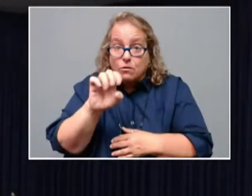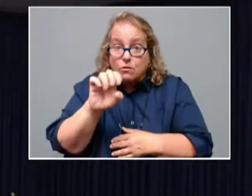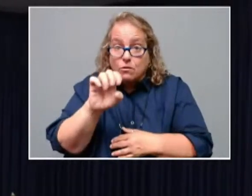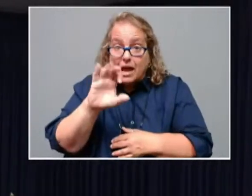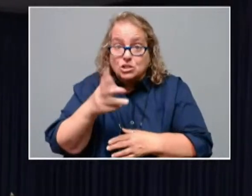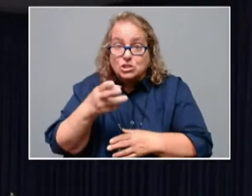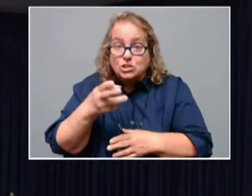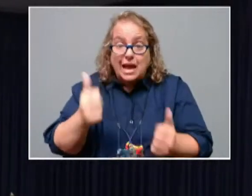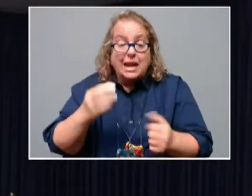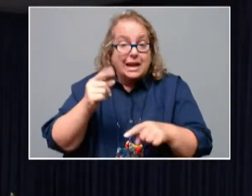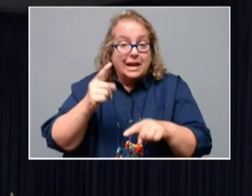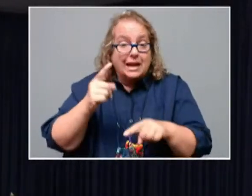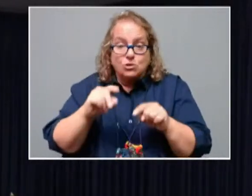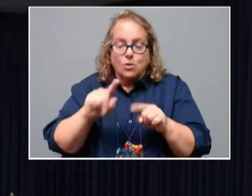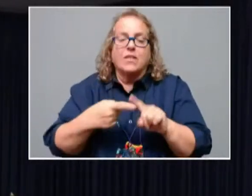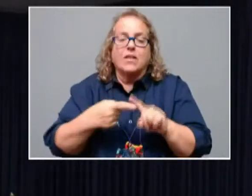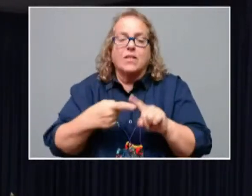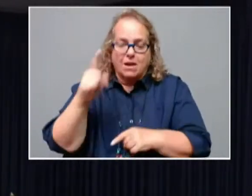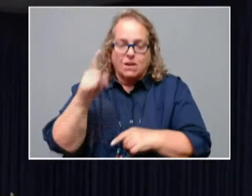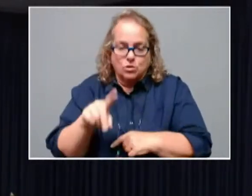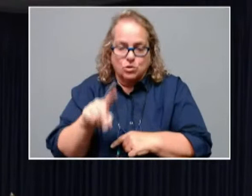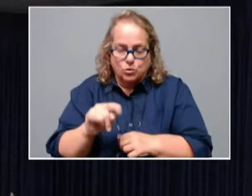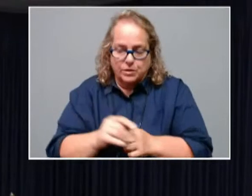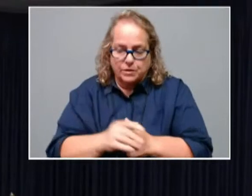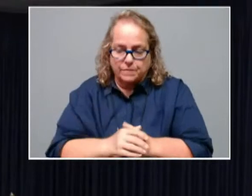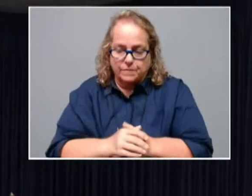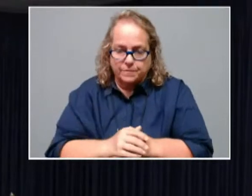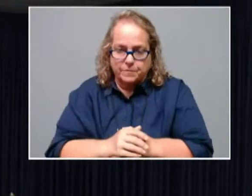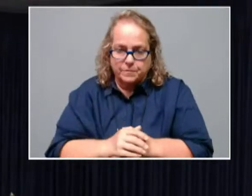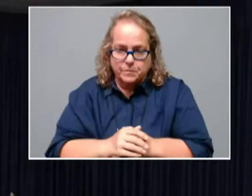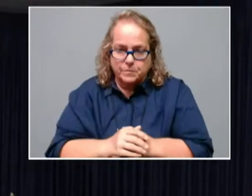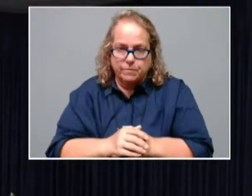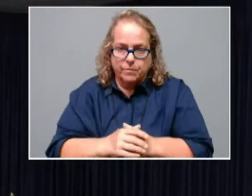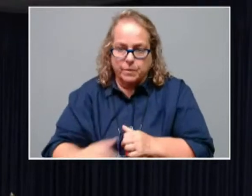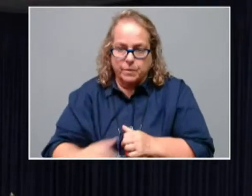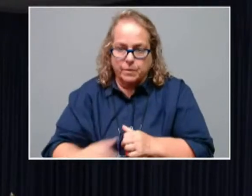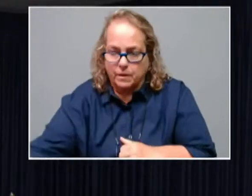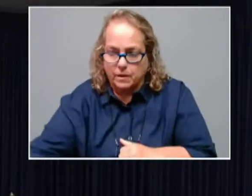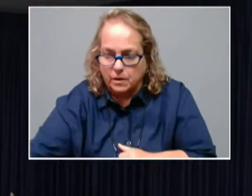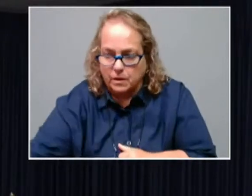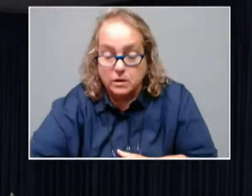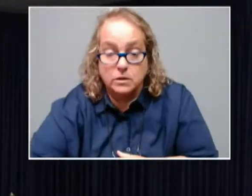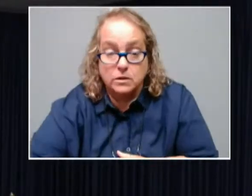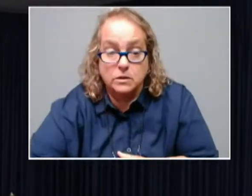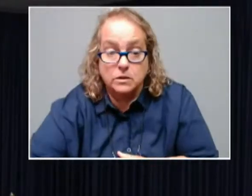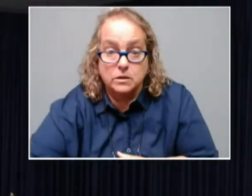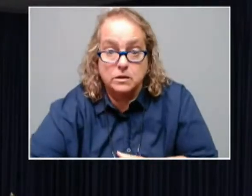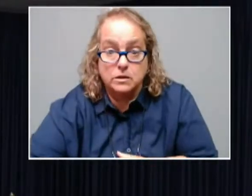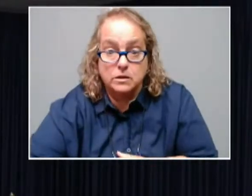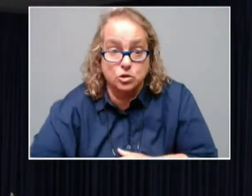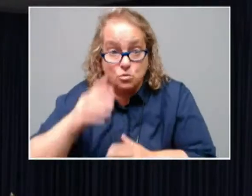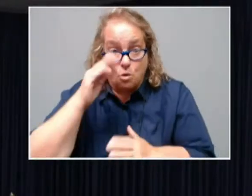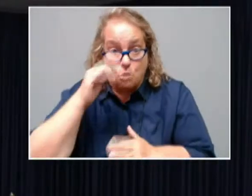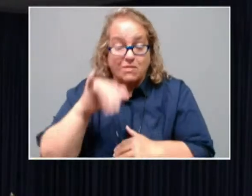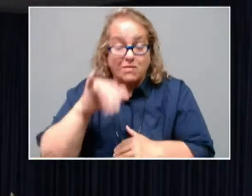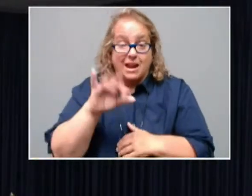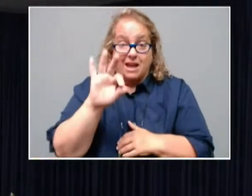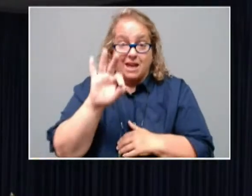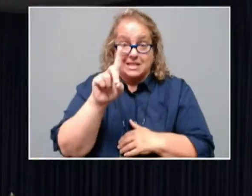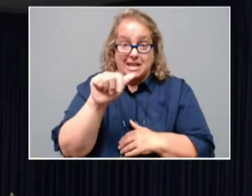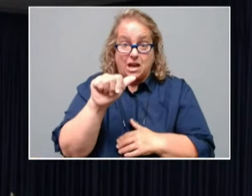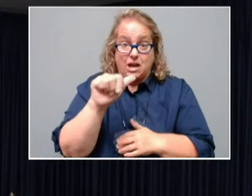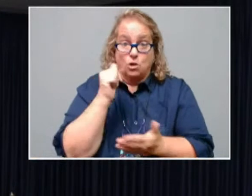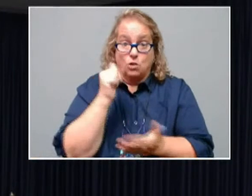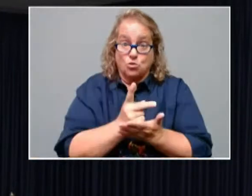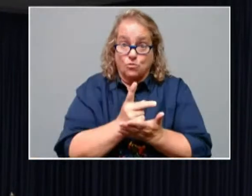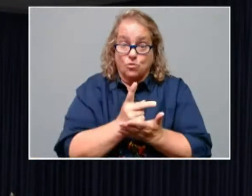Catherine. Do you believe this FDA approval will have a noticeable impact on the amount of Kentuckians that choose to get vaccinated? And